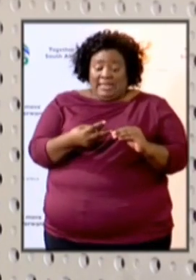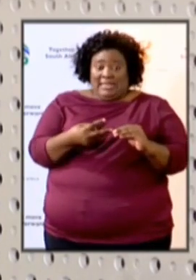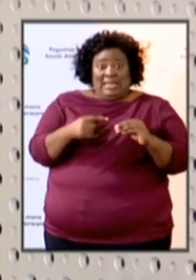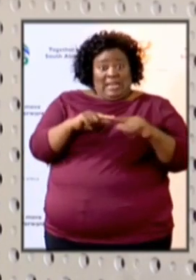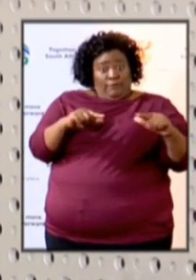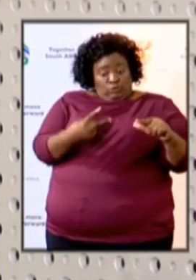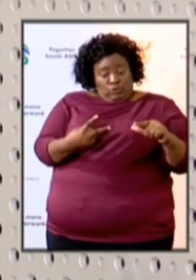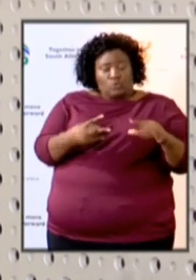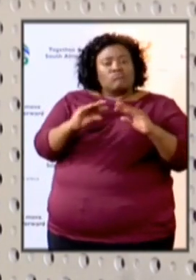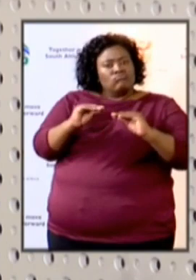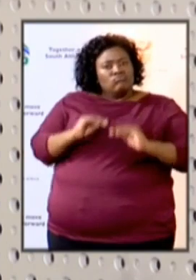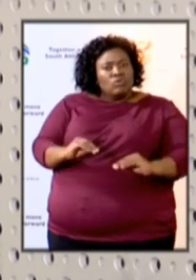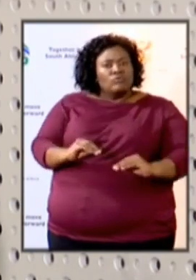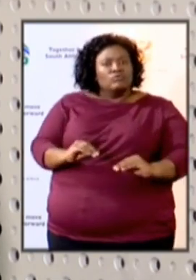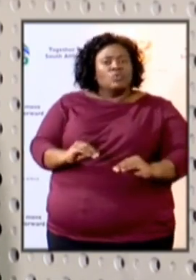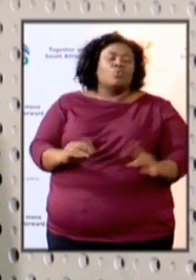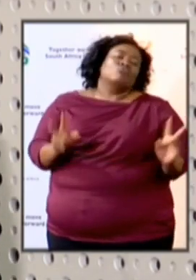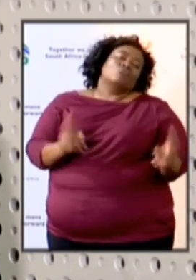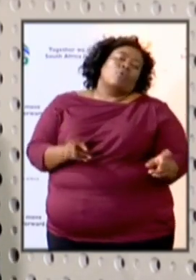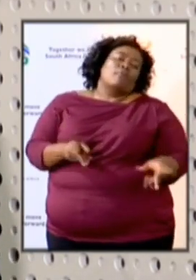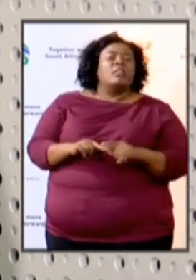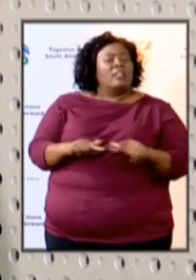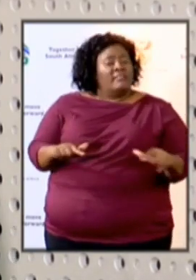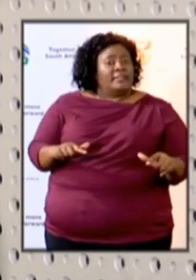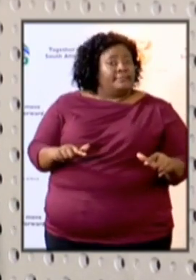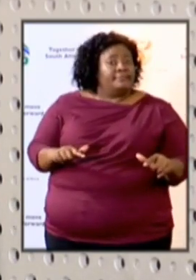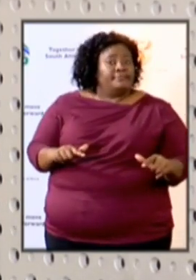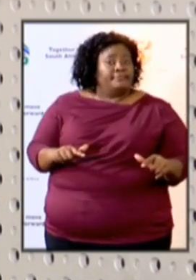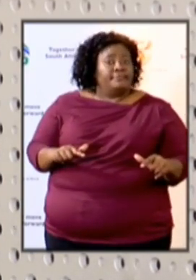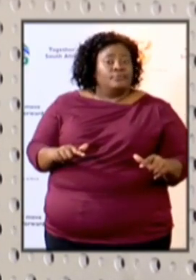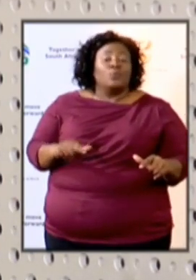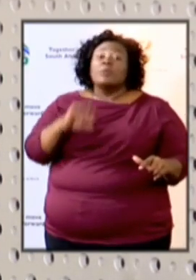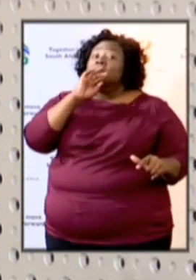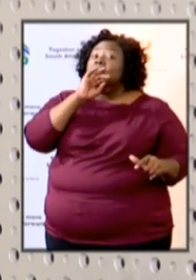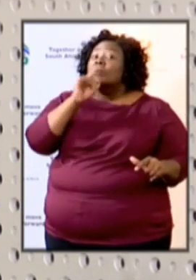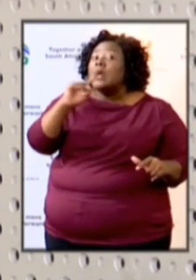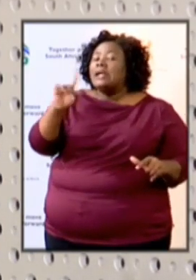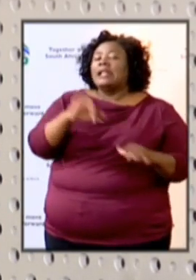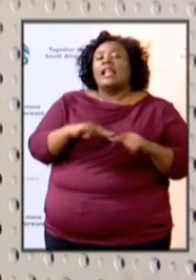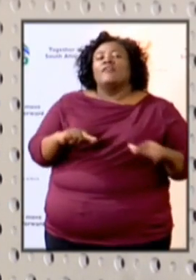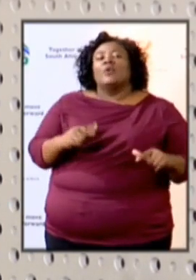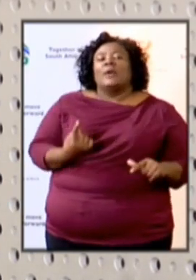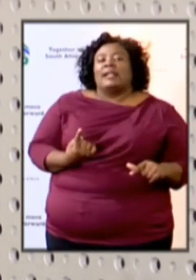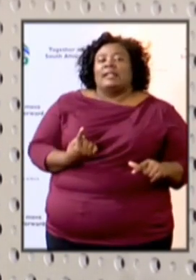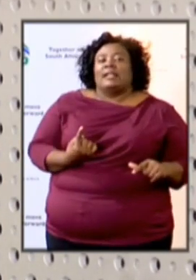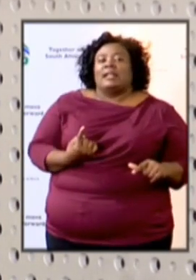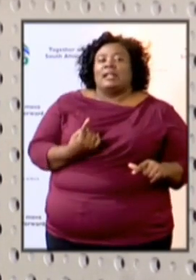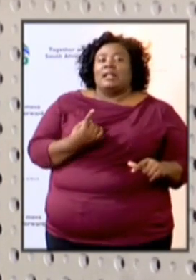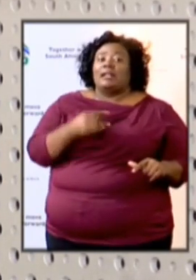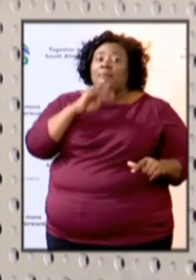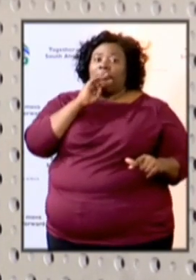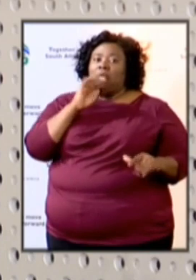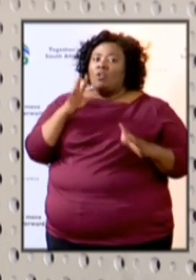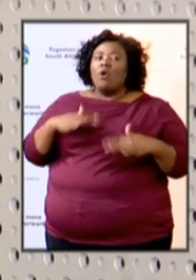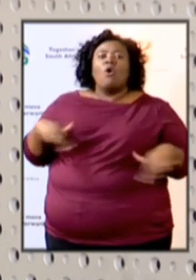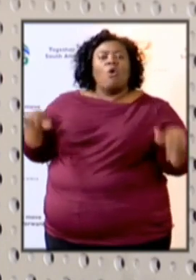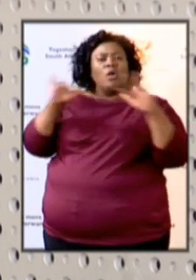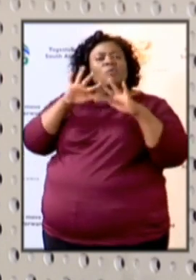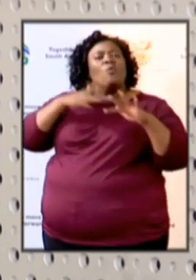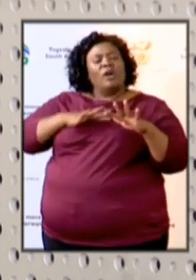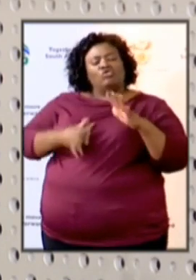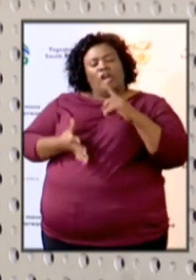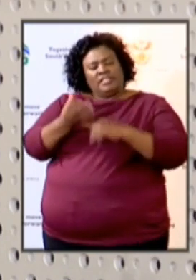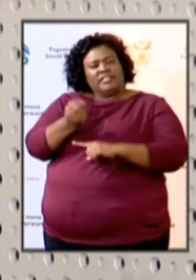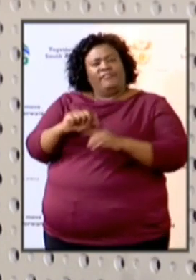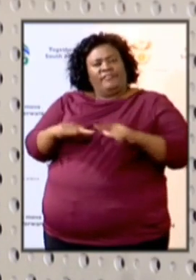of lockdown to a normal level, which is level one. That's where all of us would like to be,